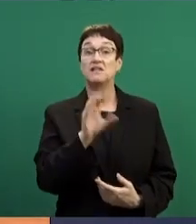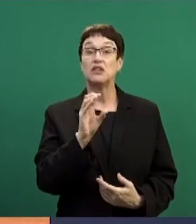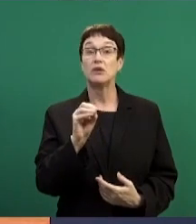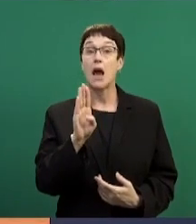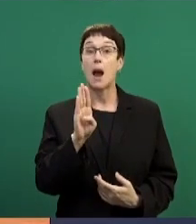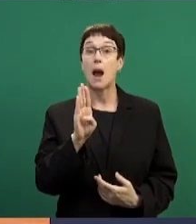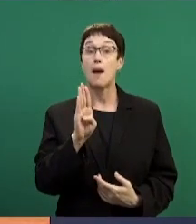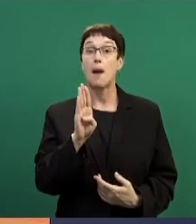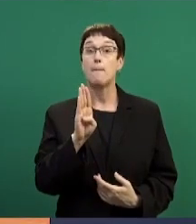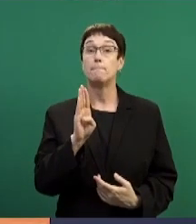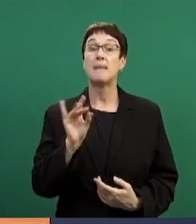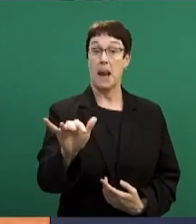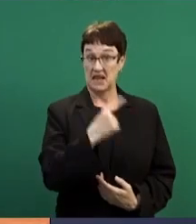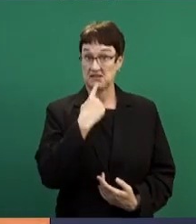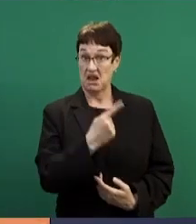Let's work with the 500.